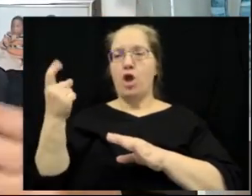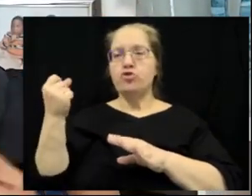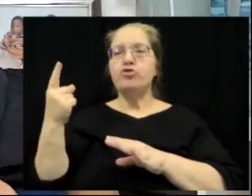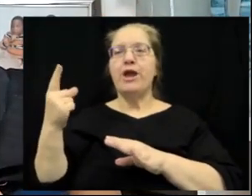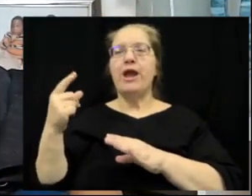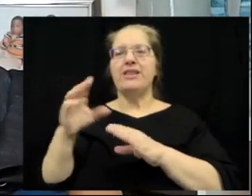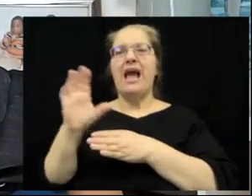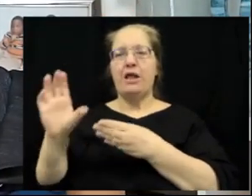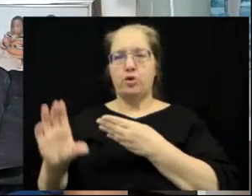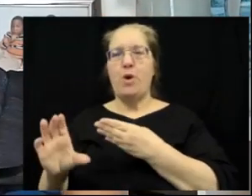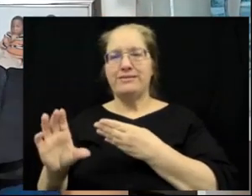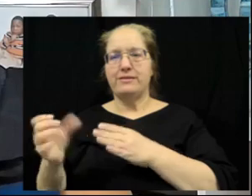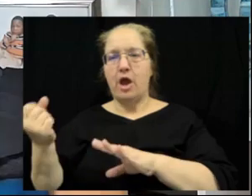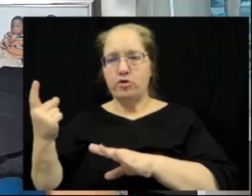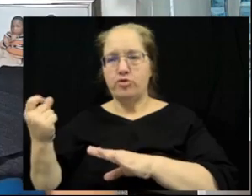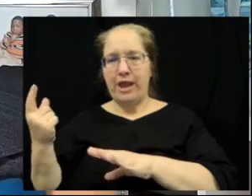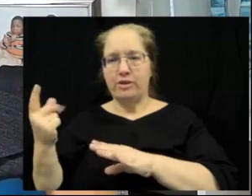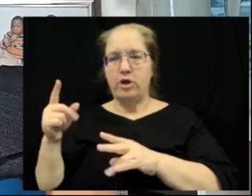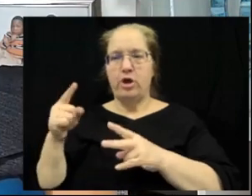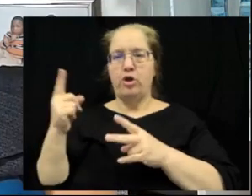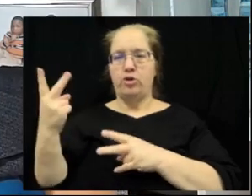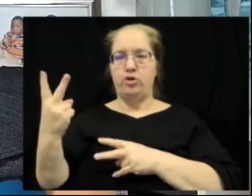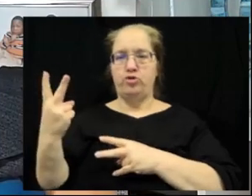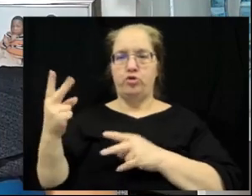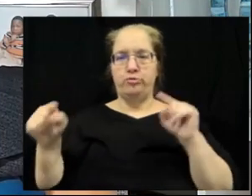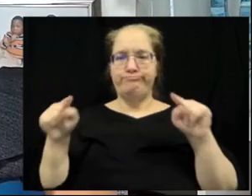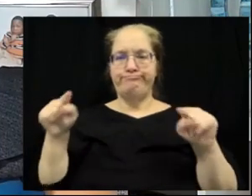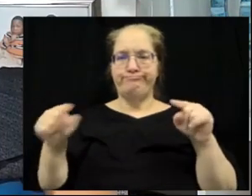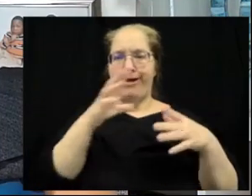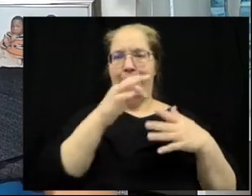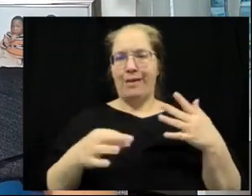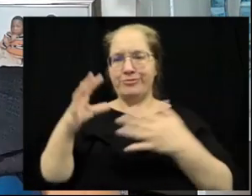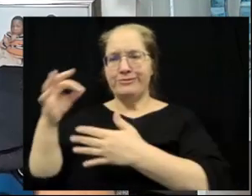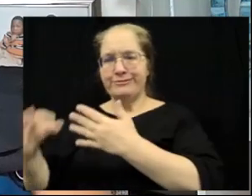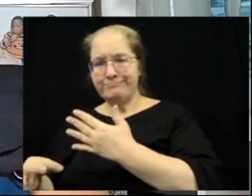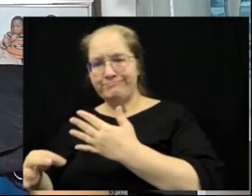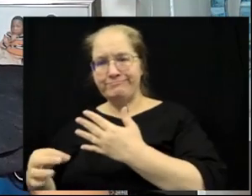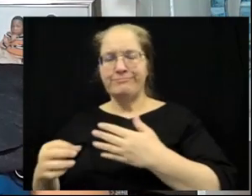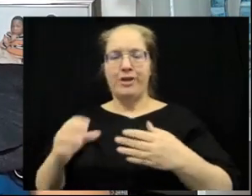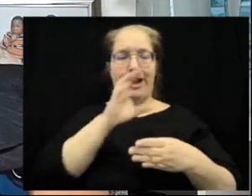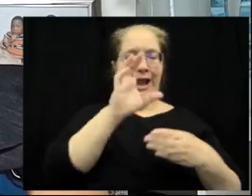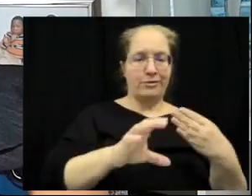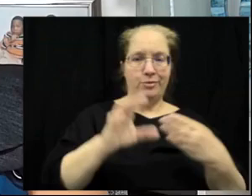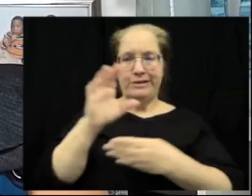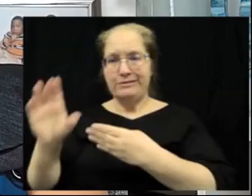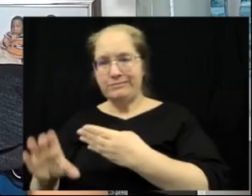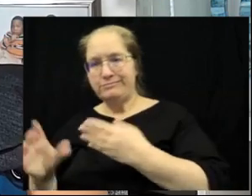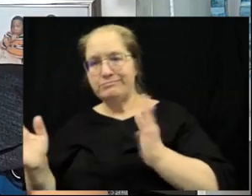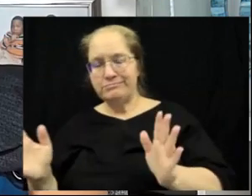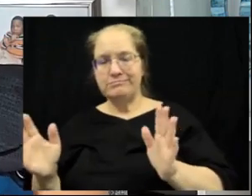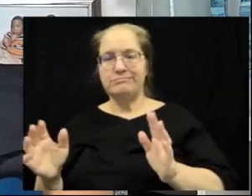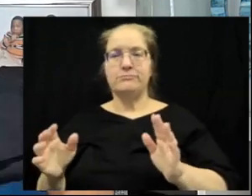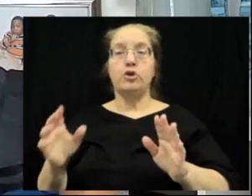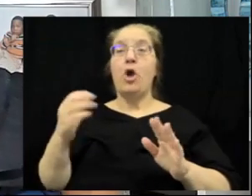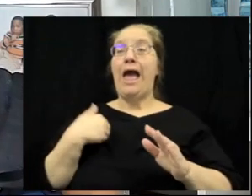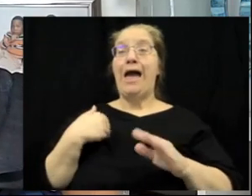be. So I want to just say, reiterate what Katie has said, cope ahead, get that plan in